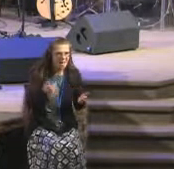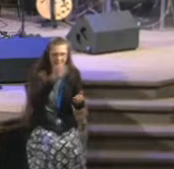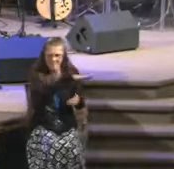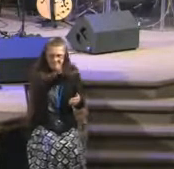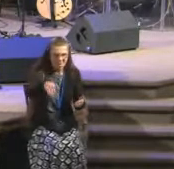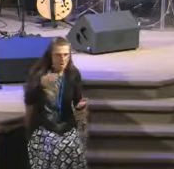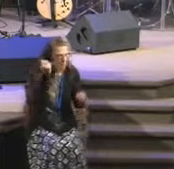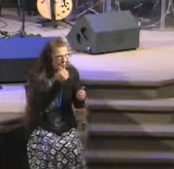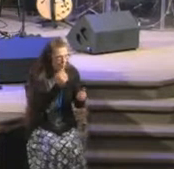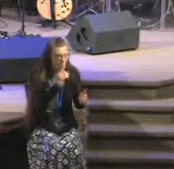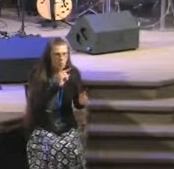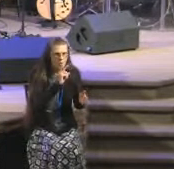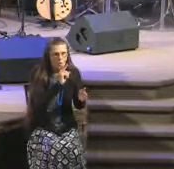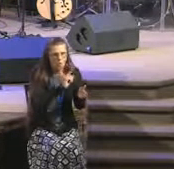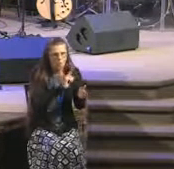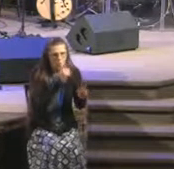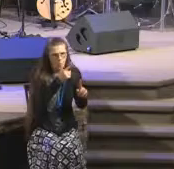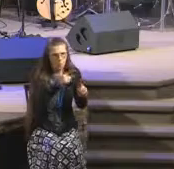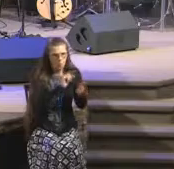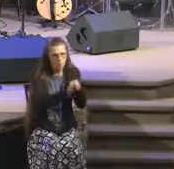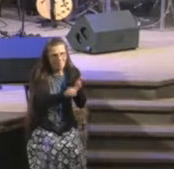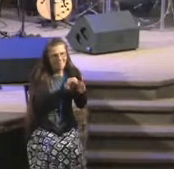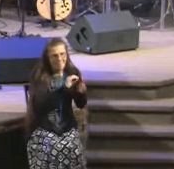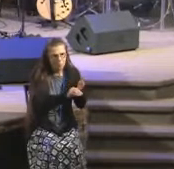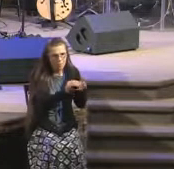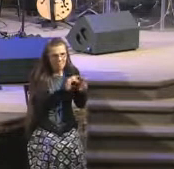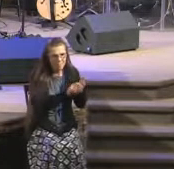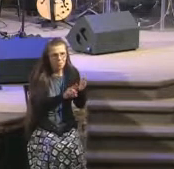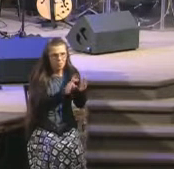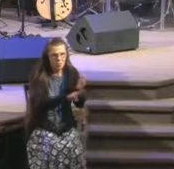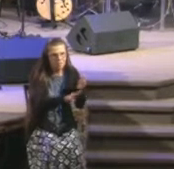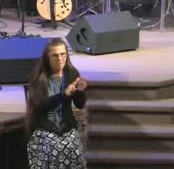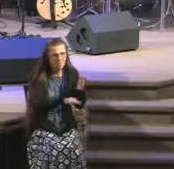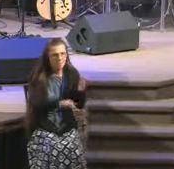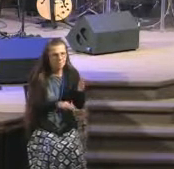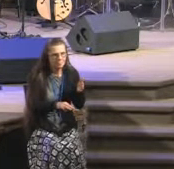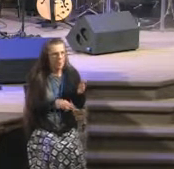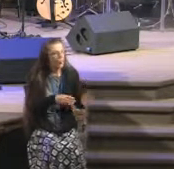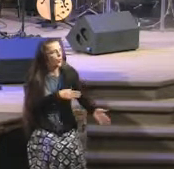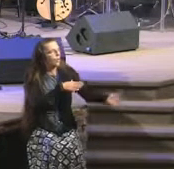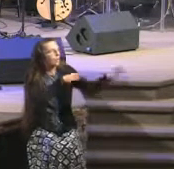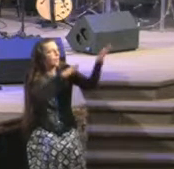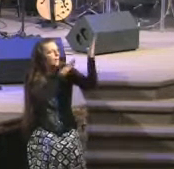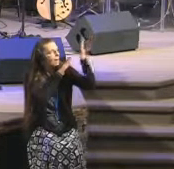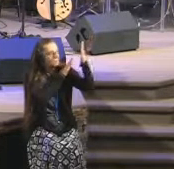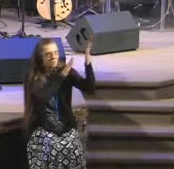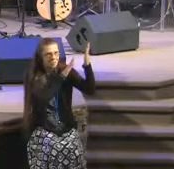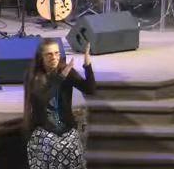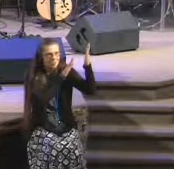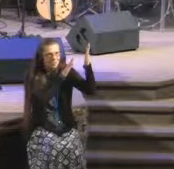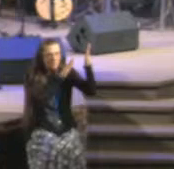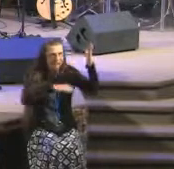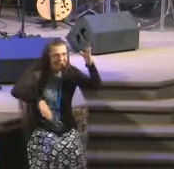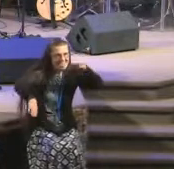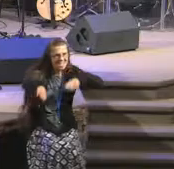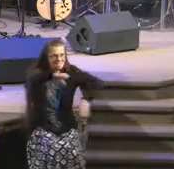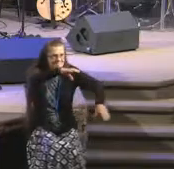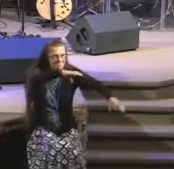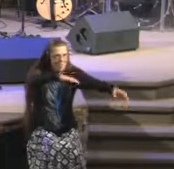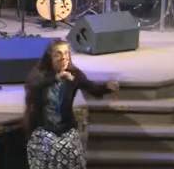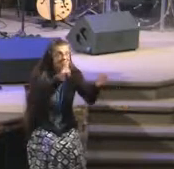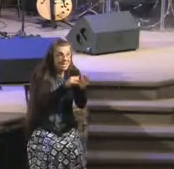week. I don't understand why somebody wouldn't want to be in a place where God shows up and moves. That's where I want